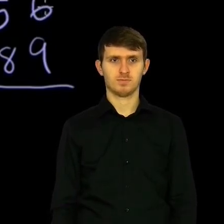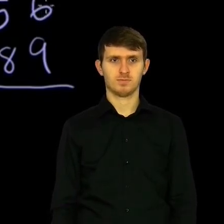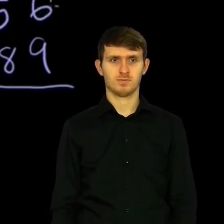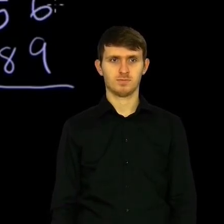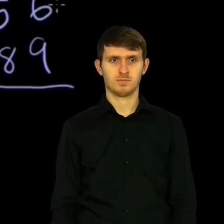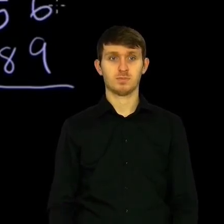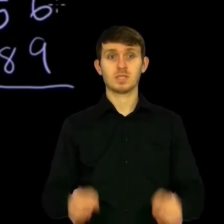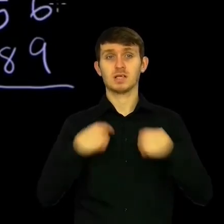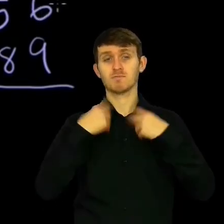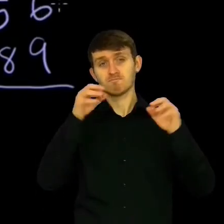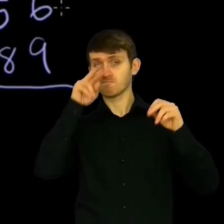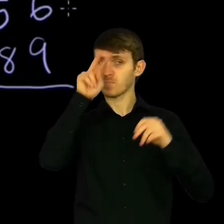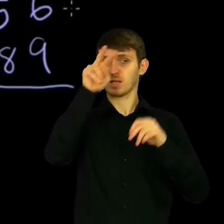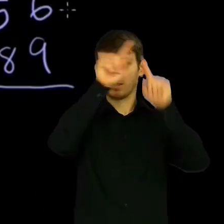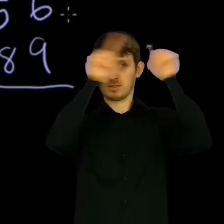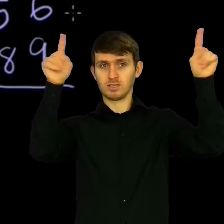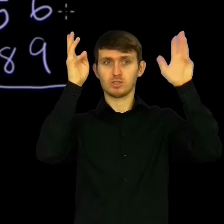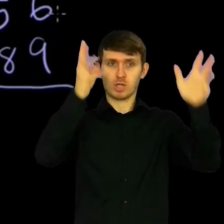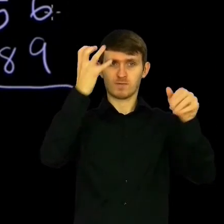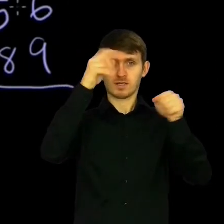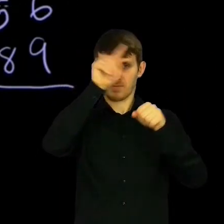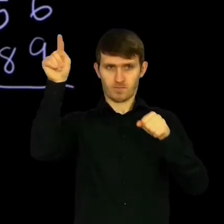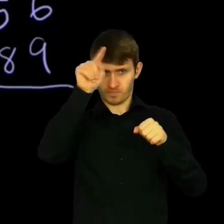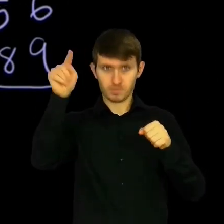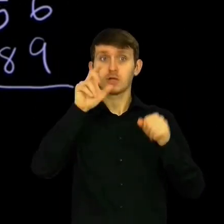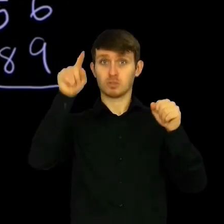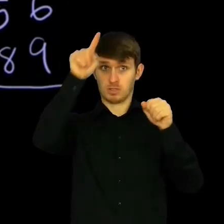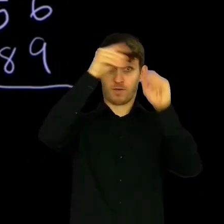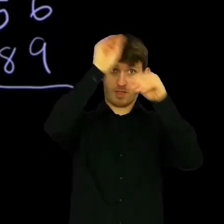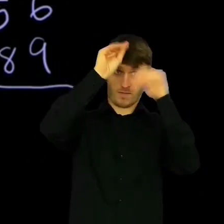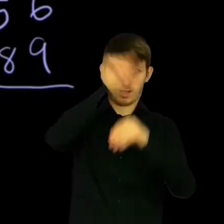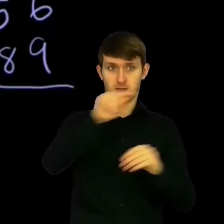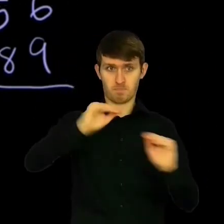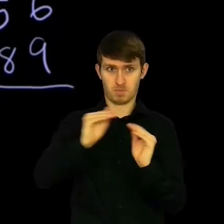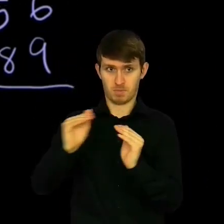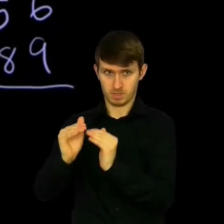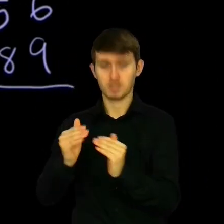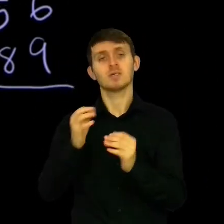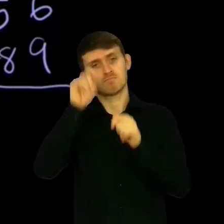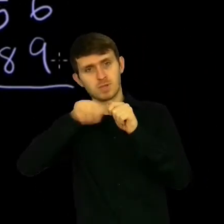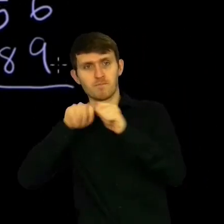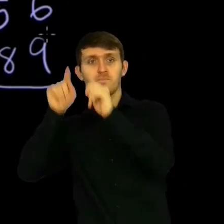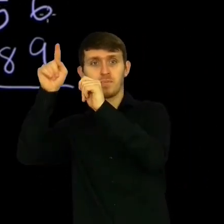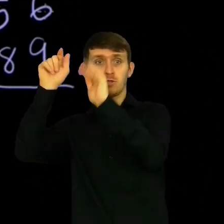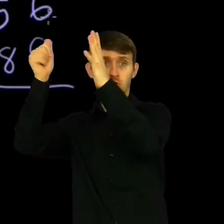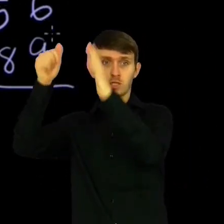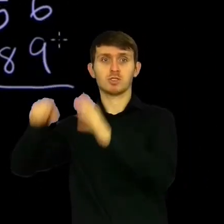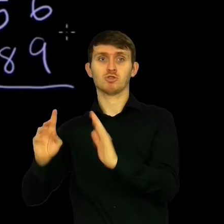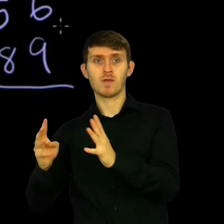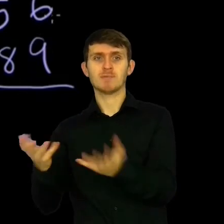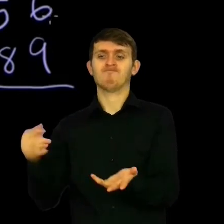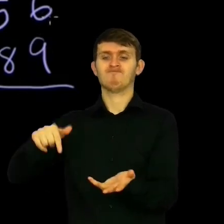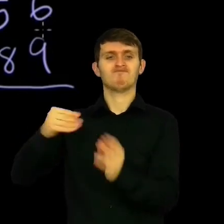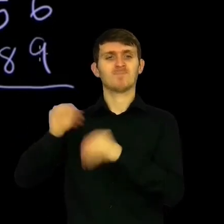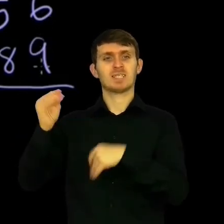borrowing mode, or you can think of it as regrouping. So I look at all of my numbers on top and see, are they all larger than the numbers on the bottom? And I start it here at the